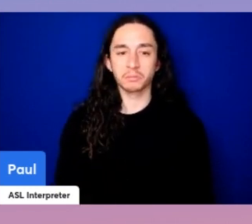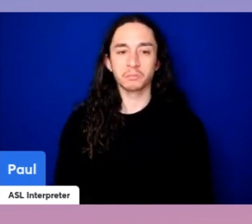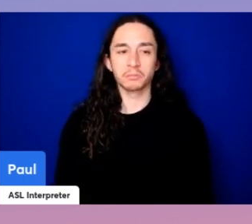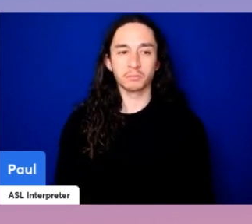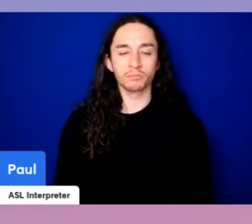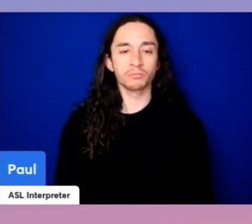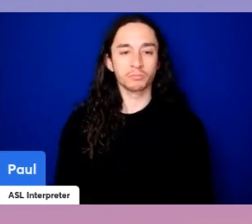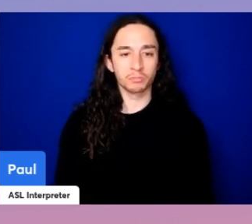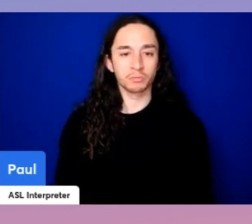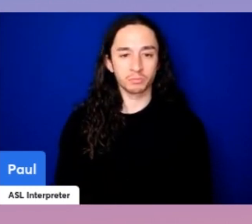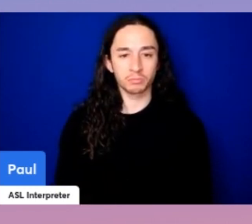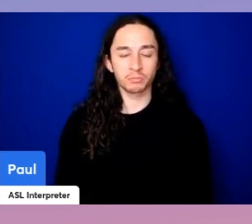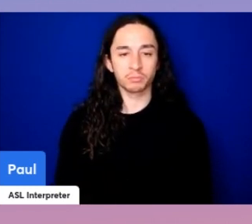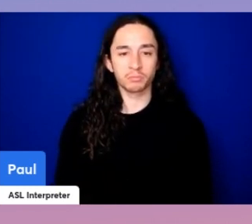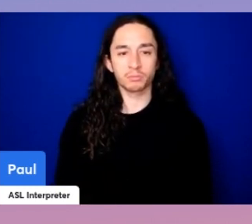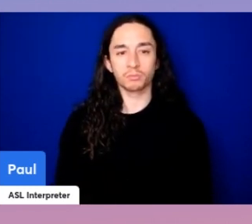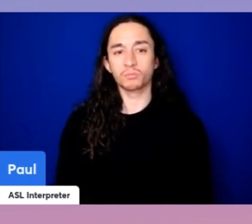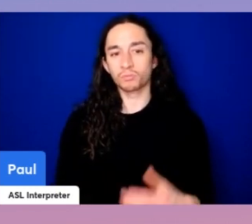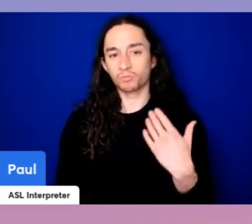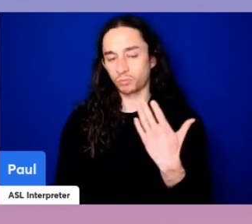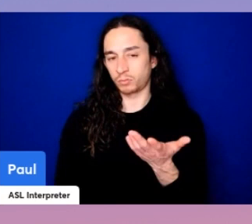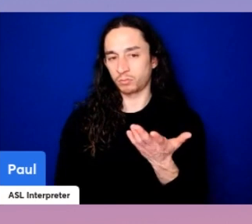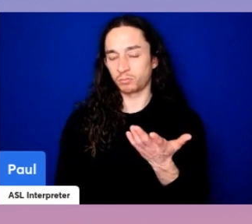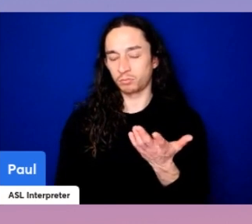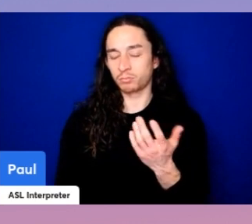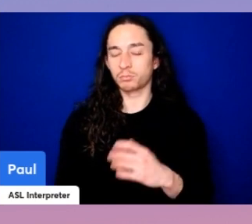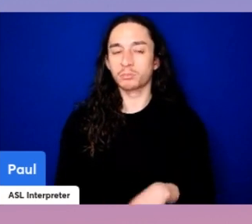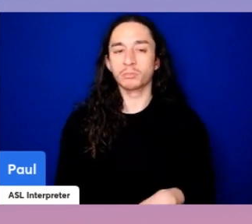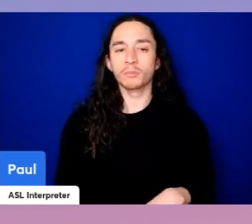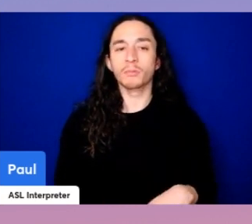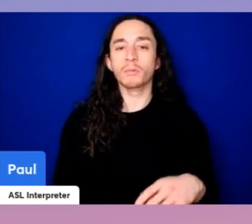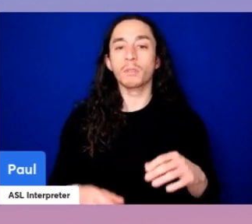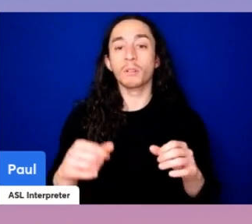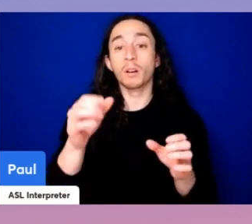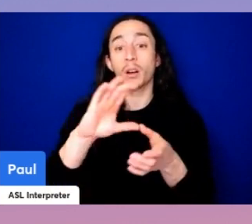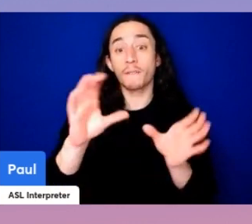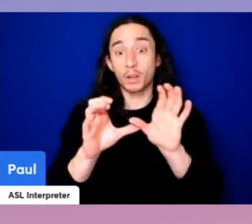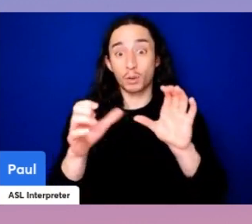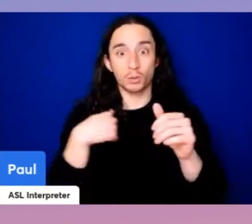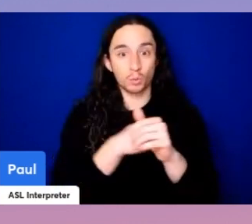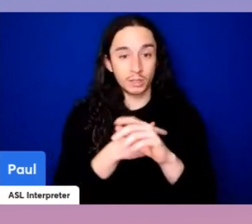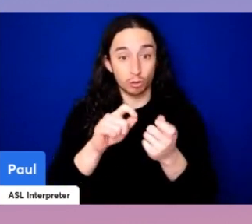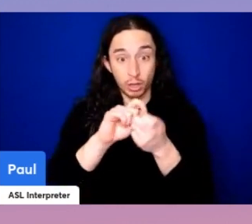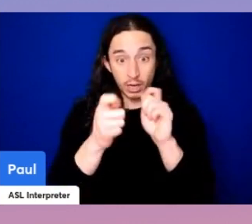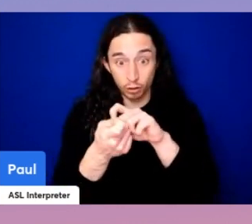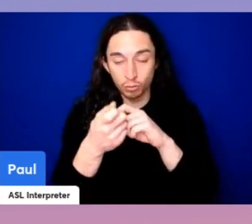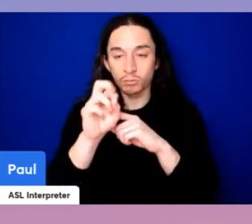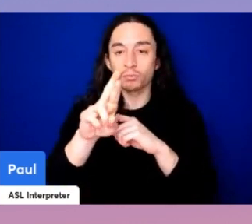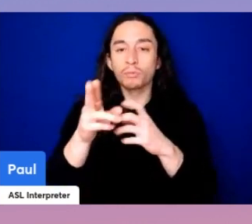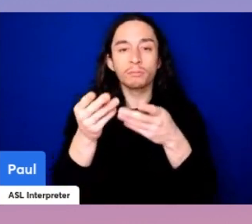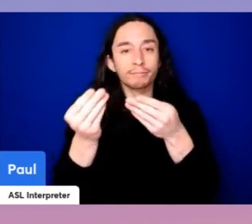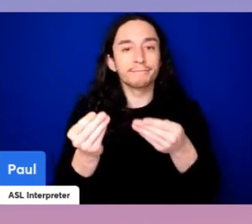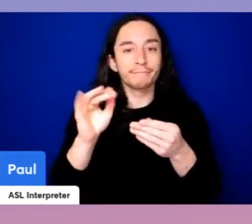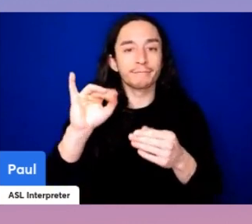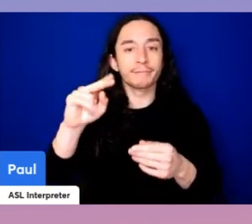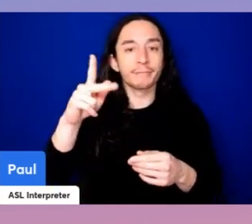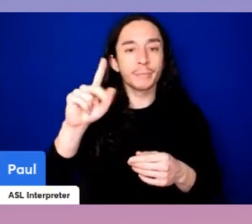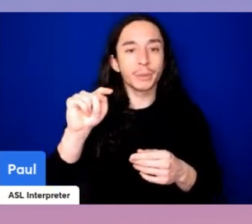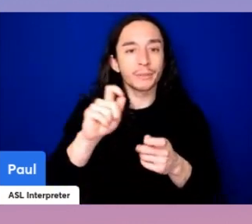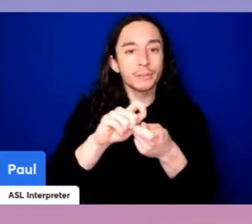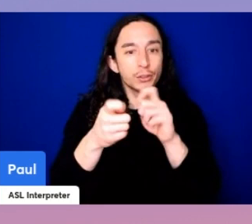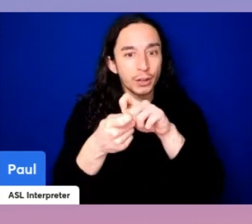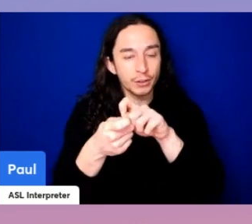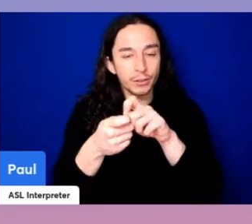Yeah, as you can see, after we change the configuration or we change the input, it will bring